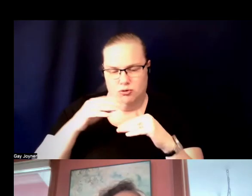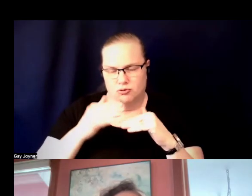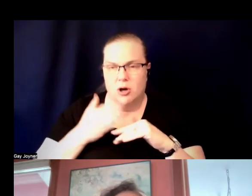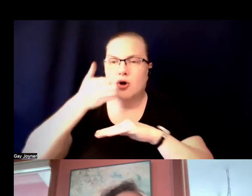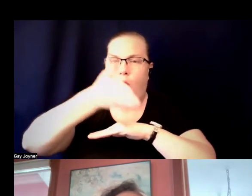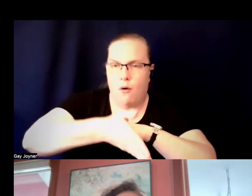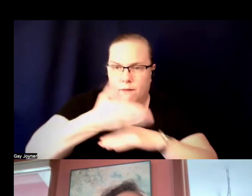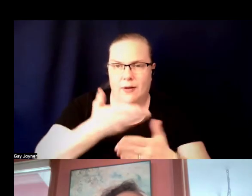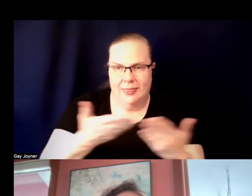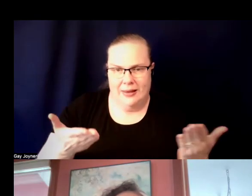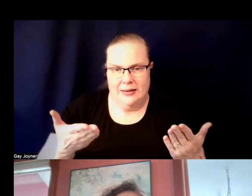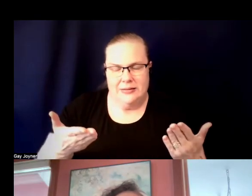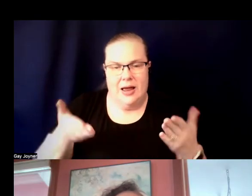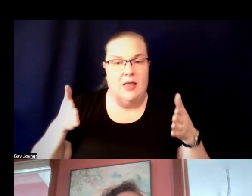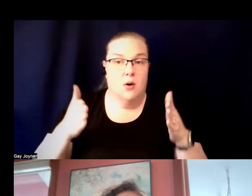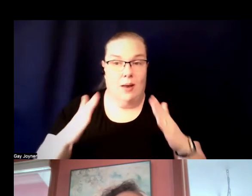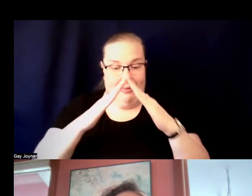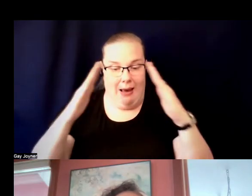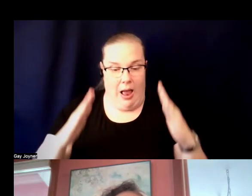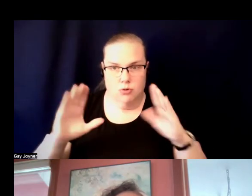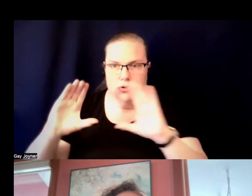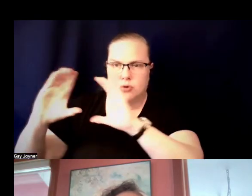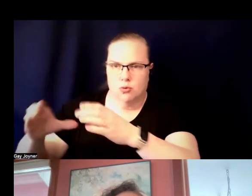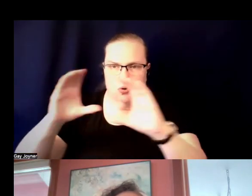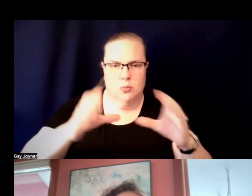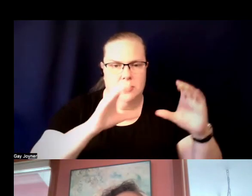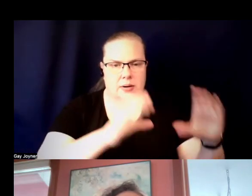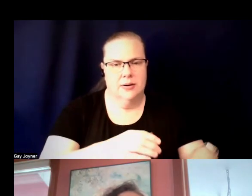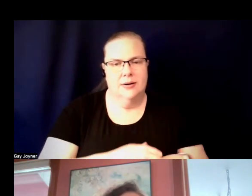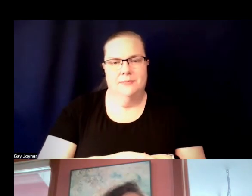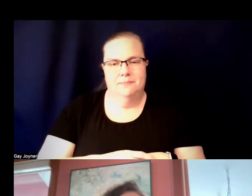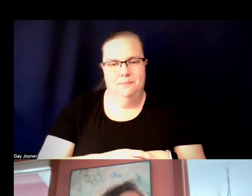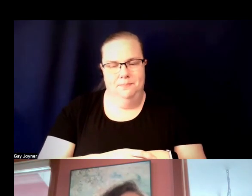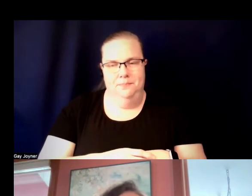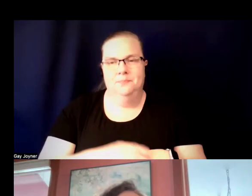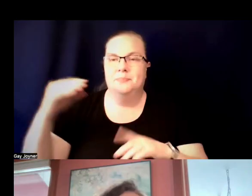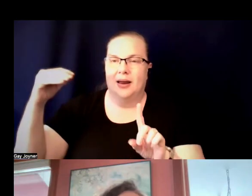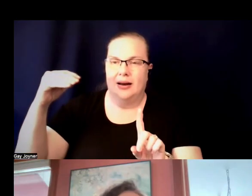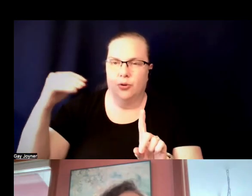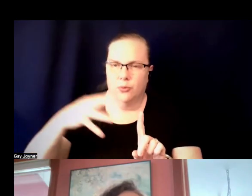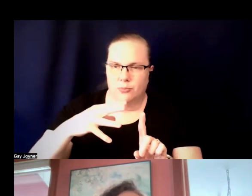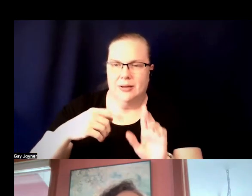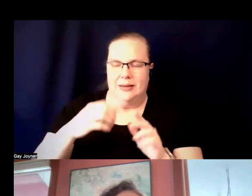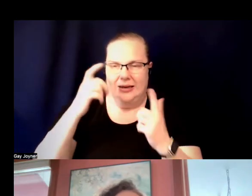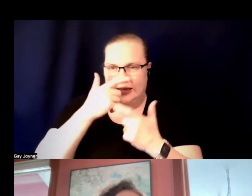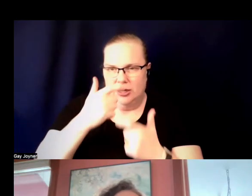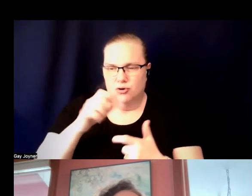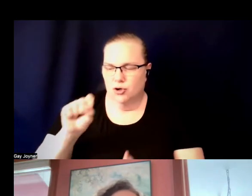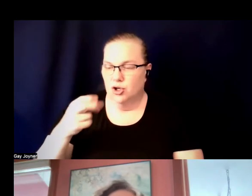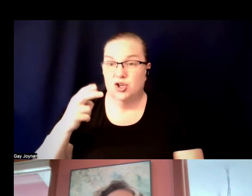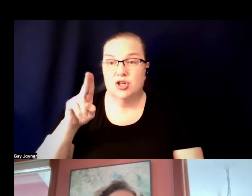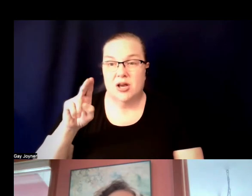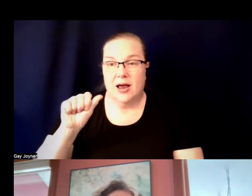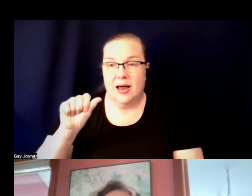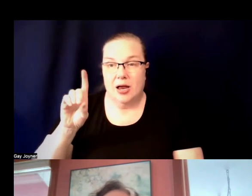and just the way the houses are grouped together, which creates all kinds of interesting shadows. It does. It really does.